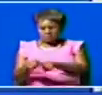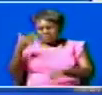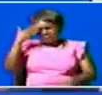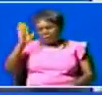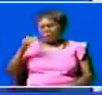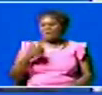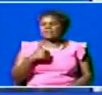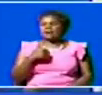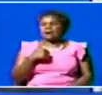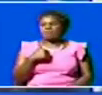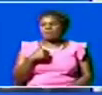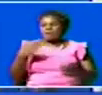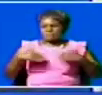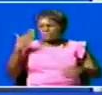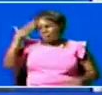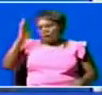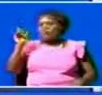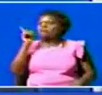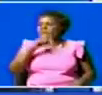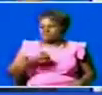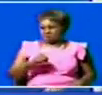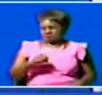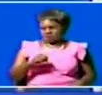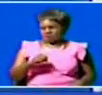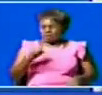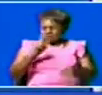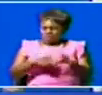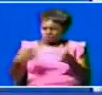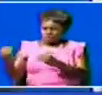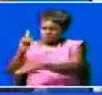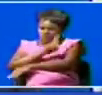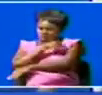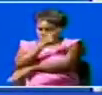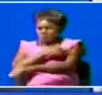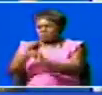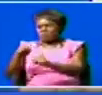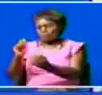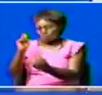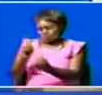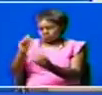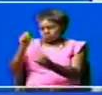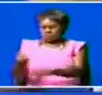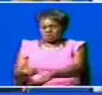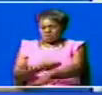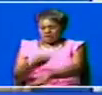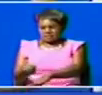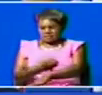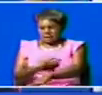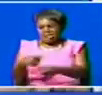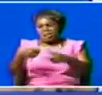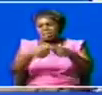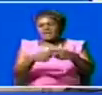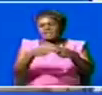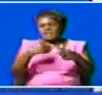awareness. Now, people are aware that when you can, when you go to hospital, you can be diagnosed of cancer because of the machines